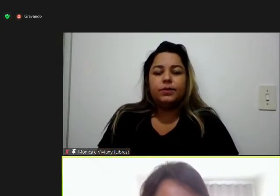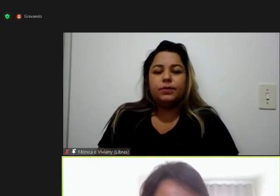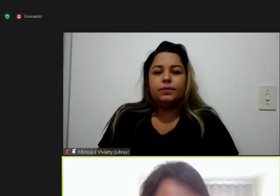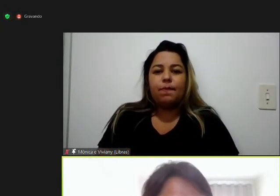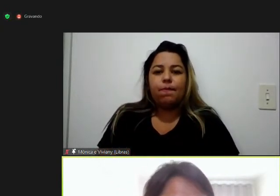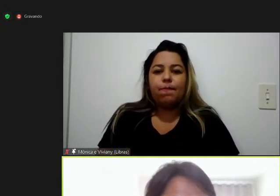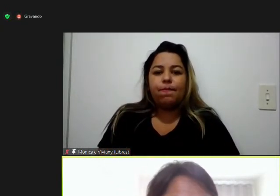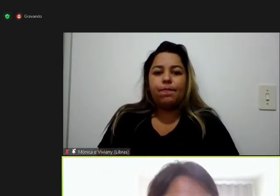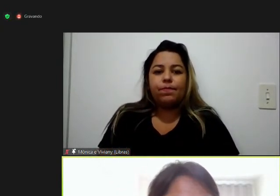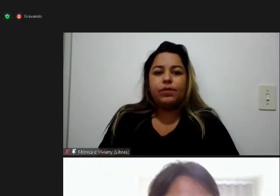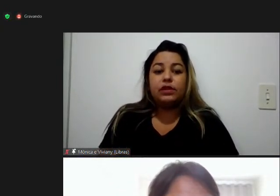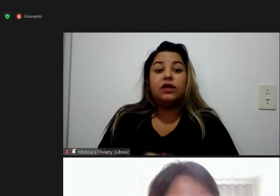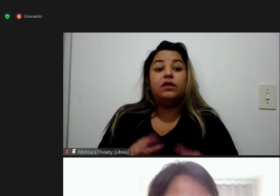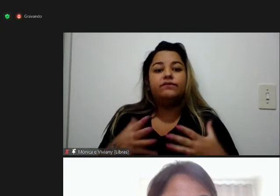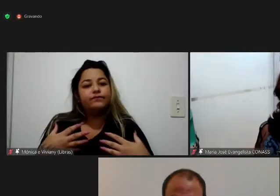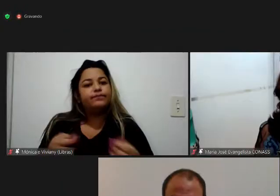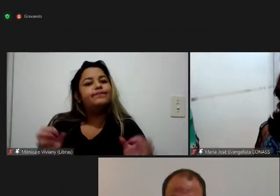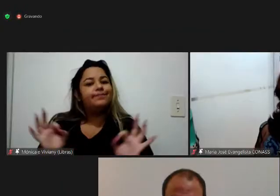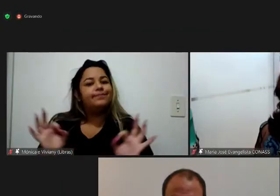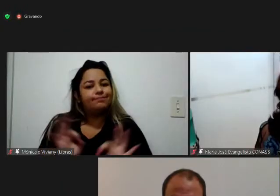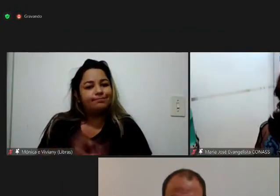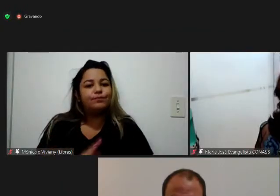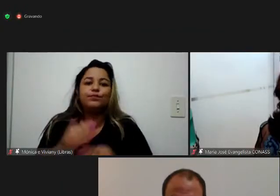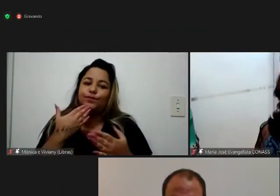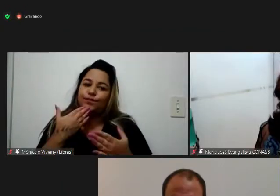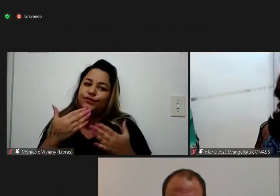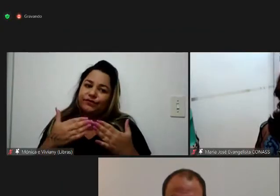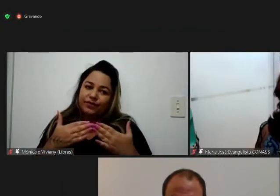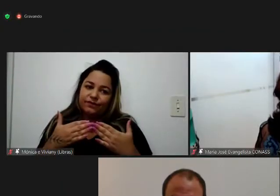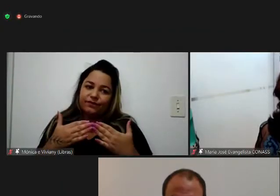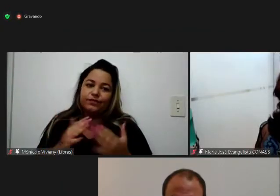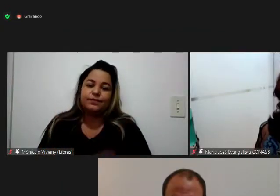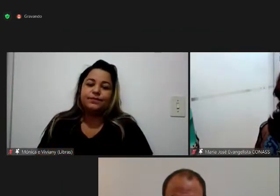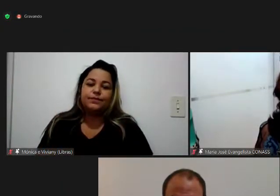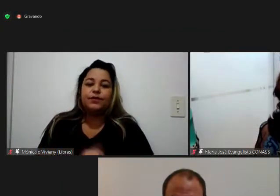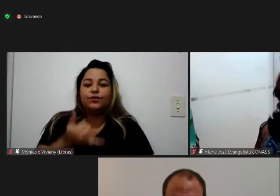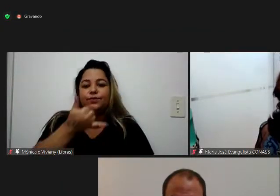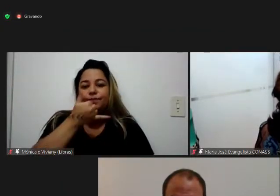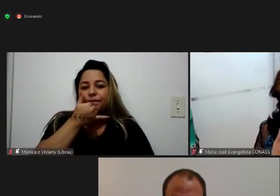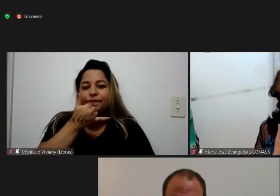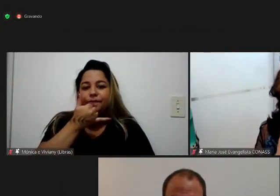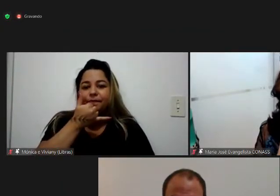work. Sorry, let's finish your speech, okay?